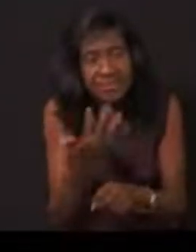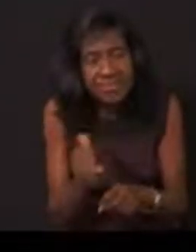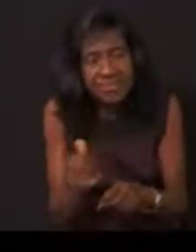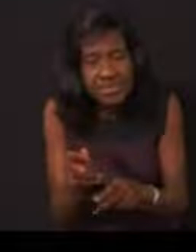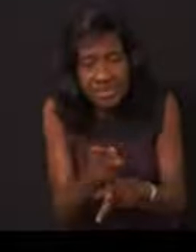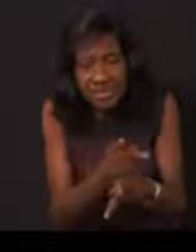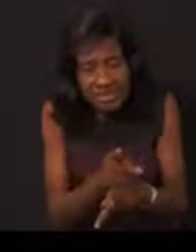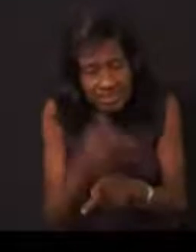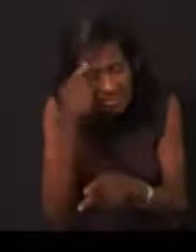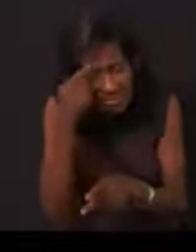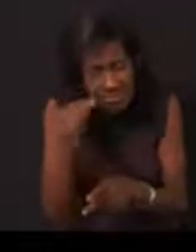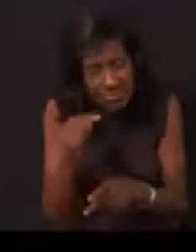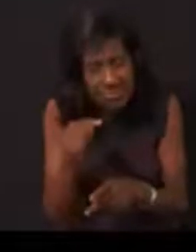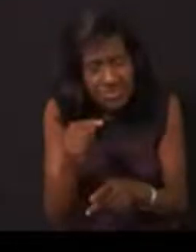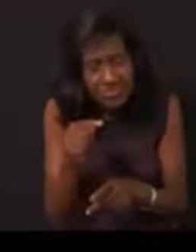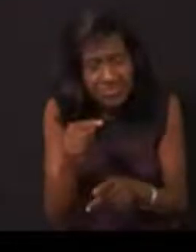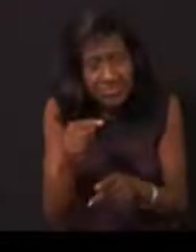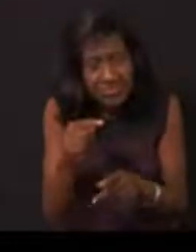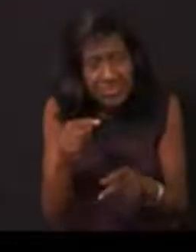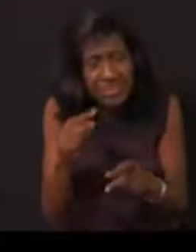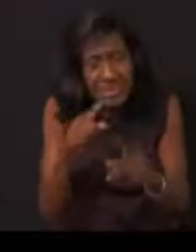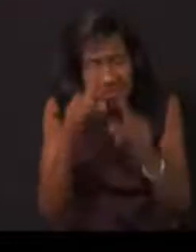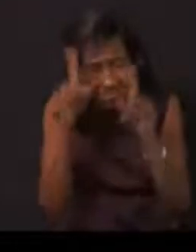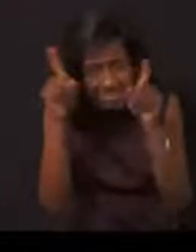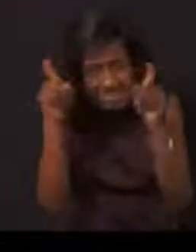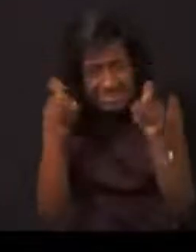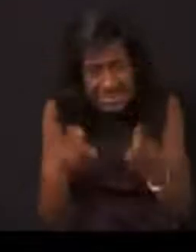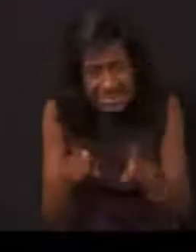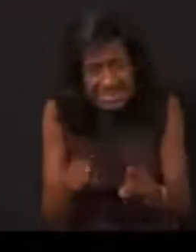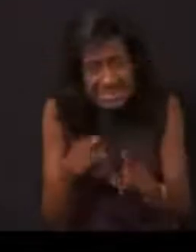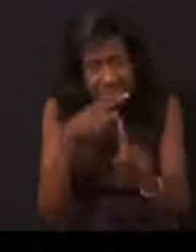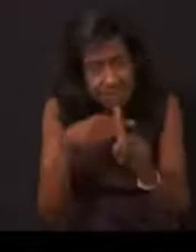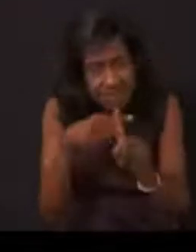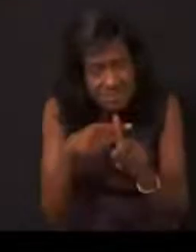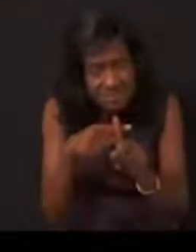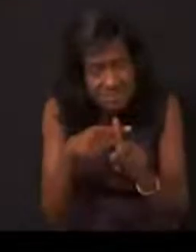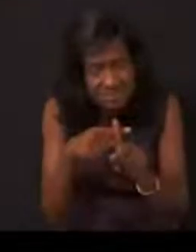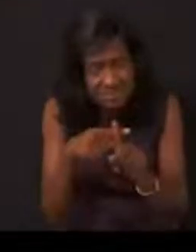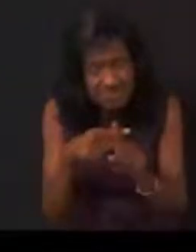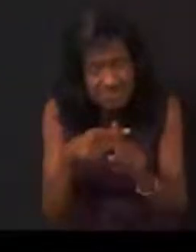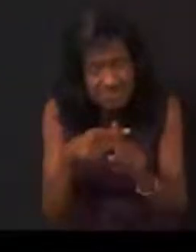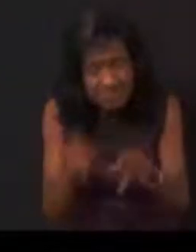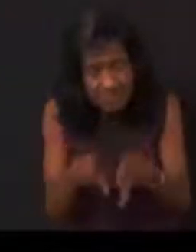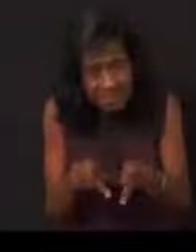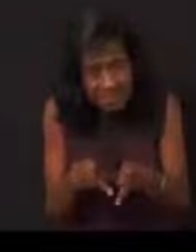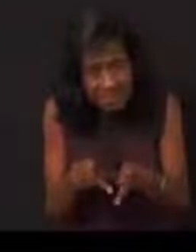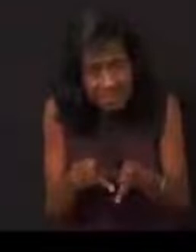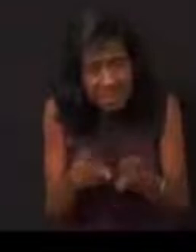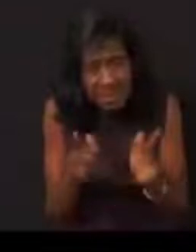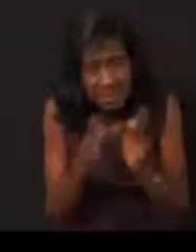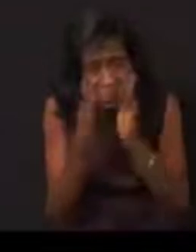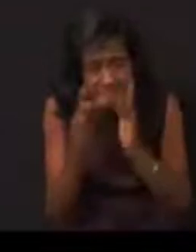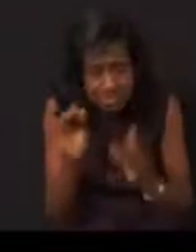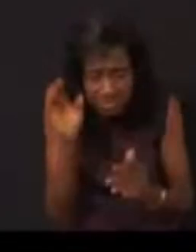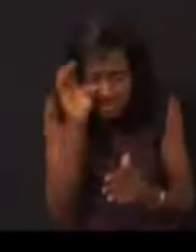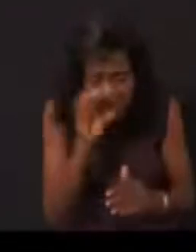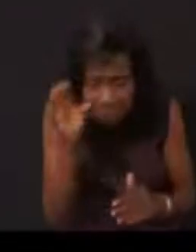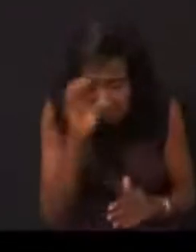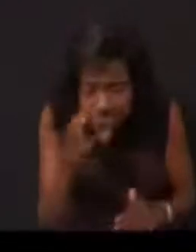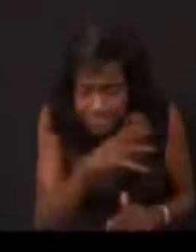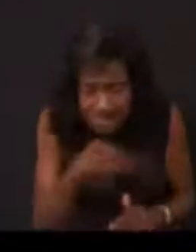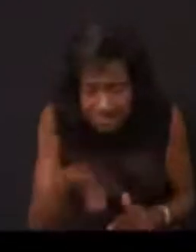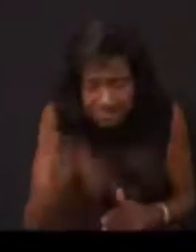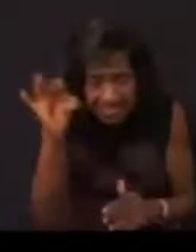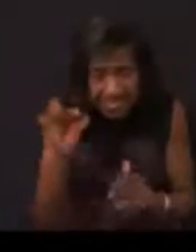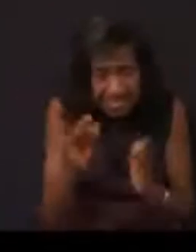the testing, positive cases, leading into the result of contact tracing and